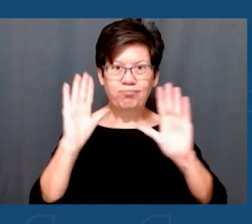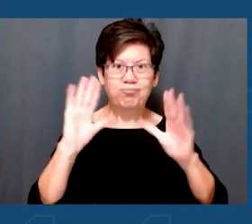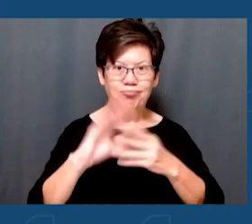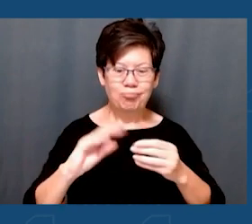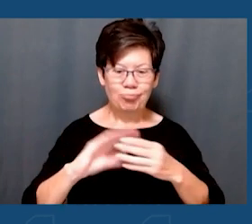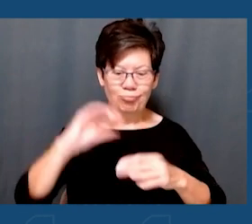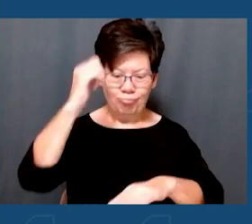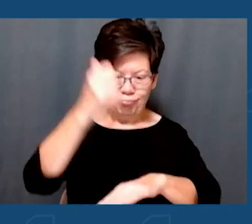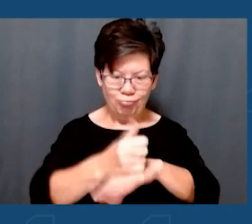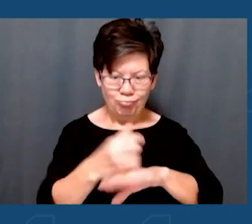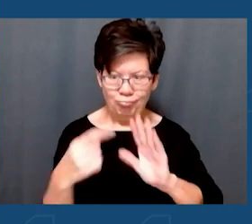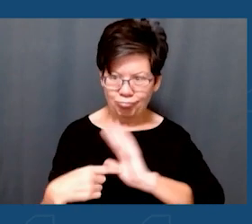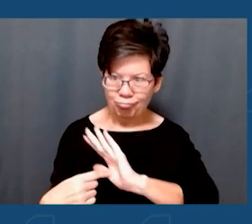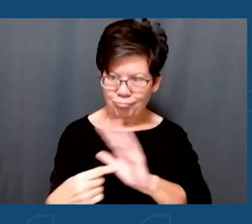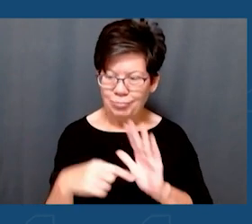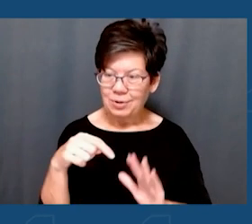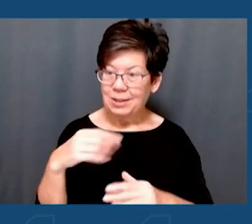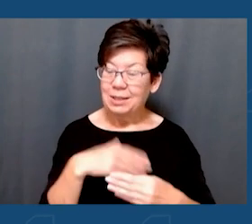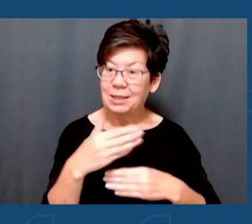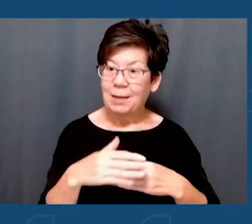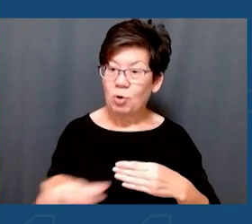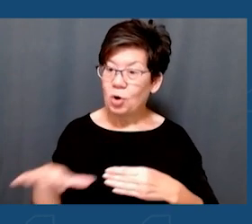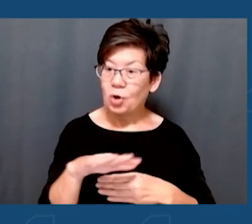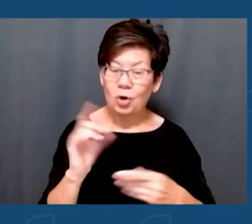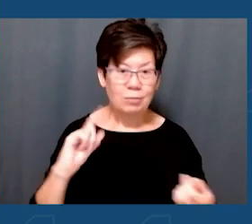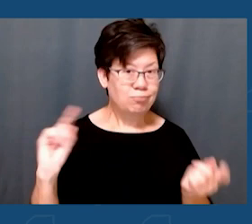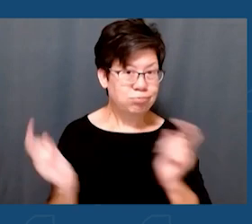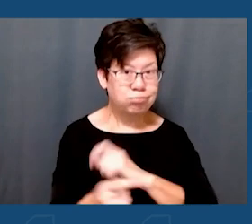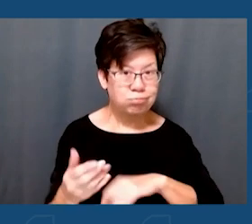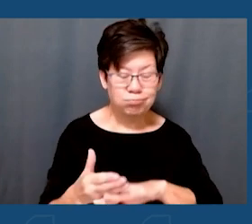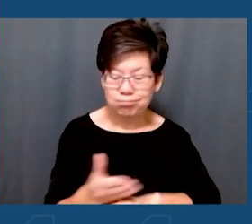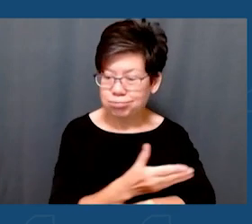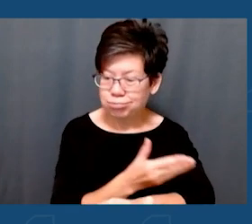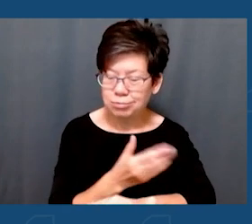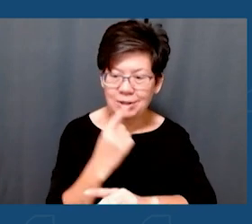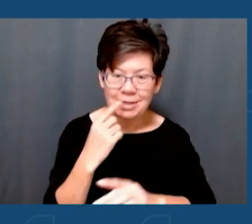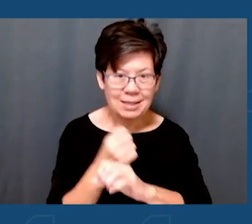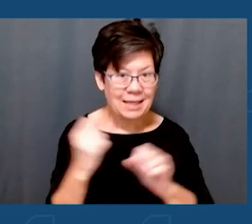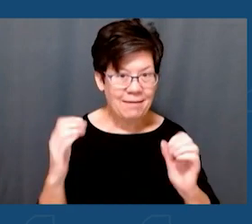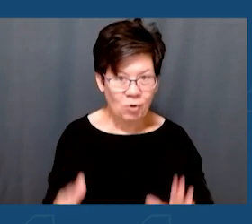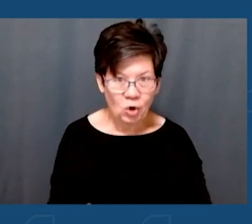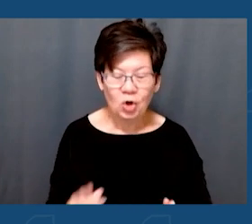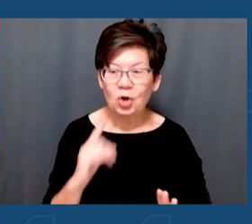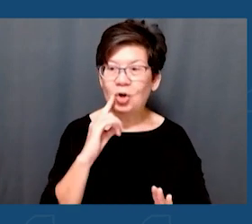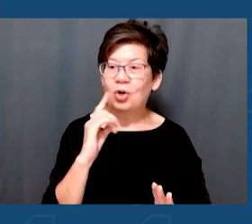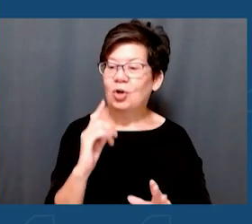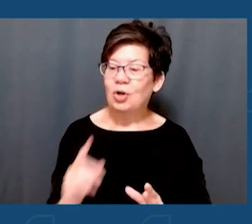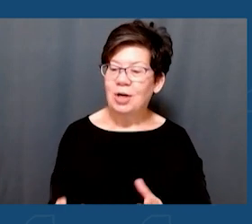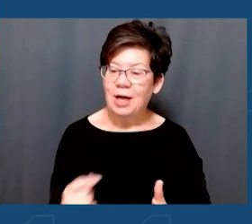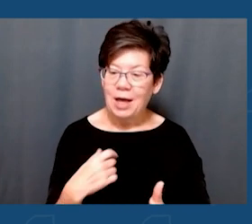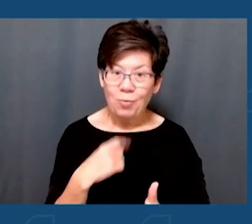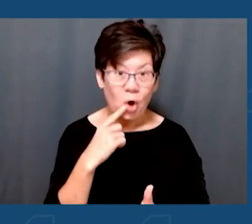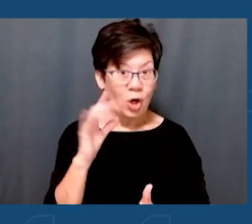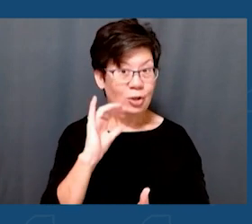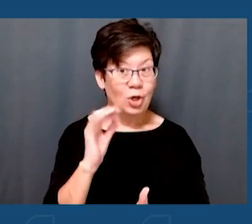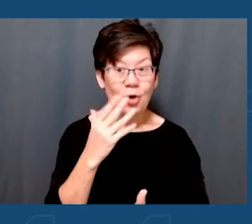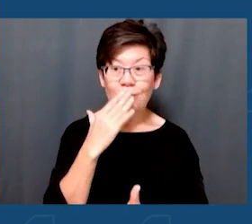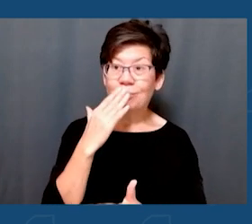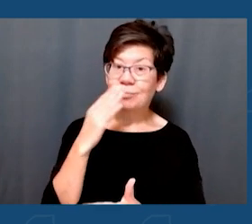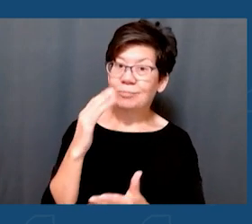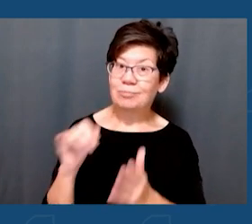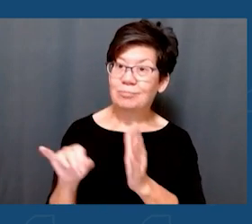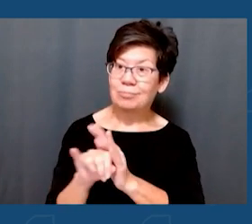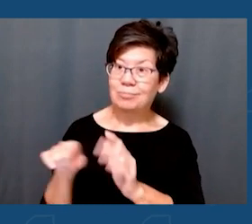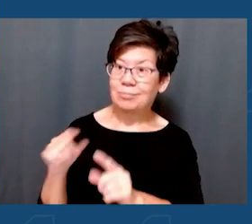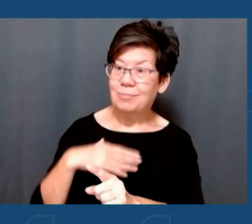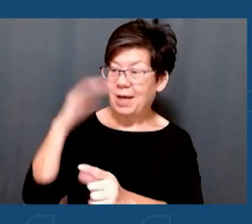has been transformed. It is much safer. I will give credit to someone as well who was a United States attorney, my